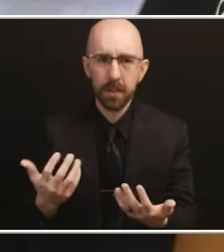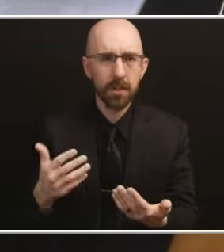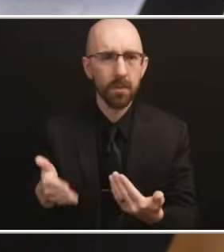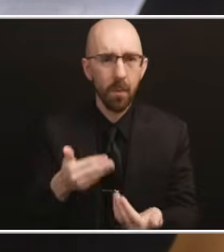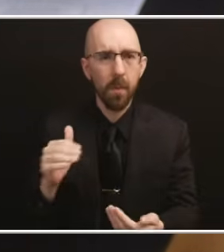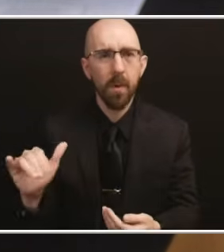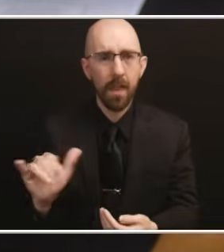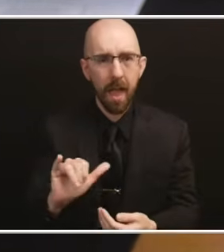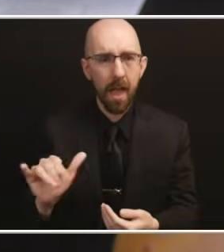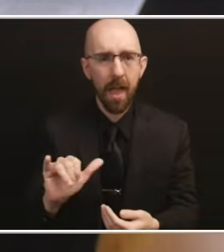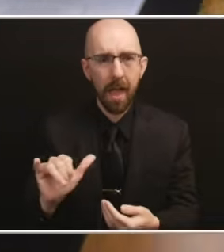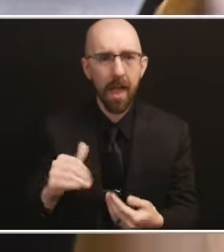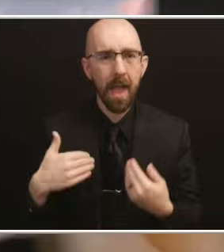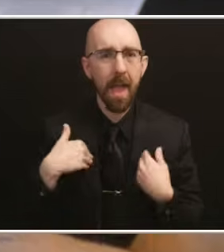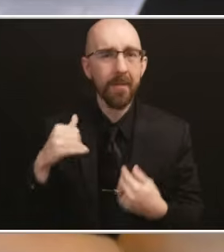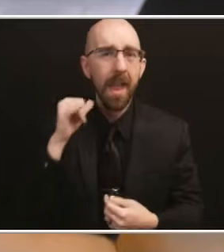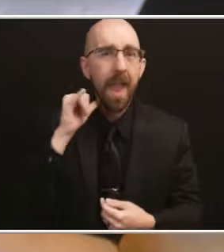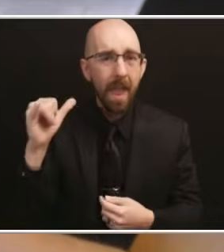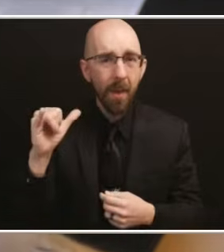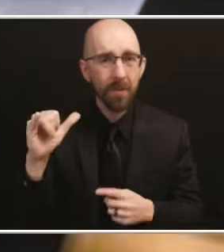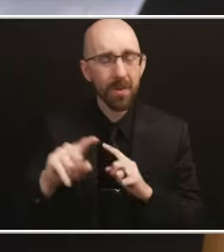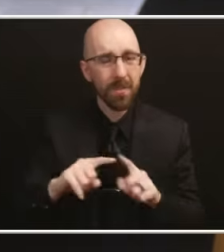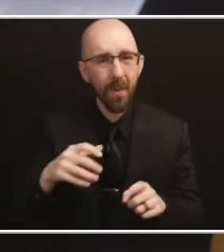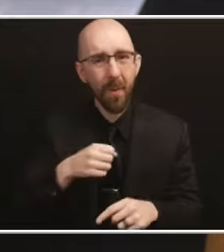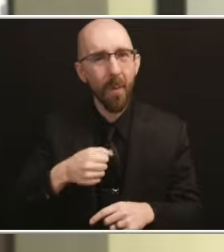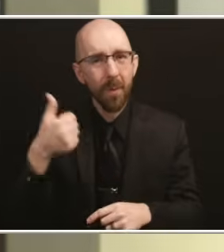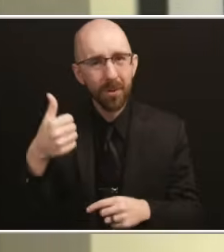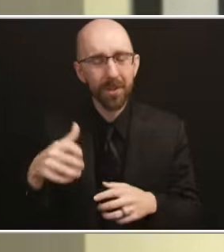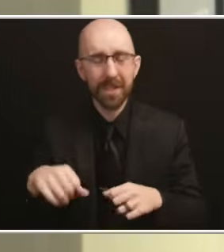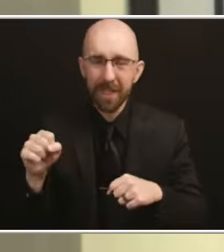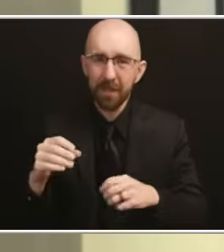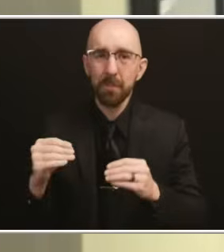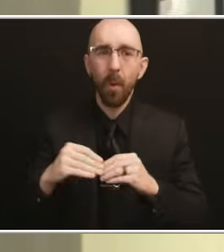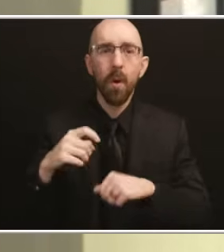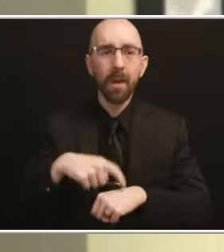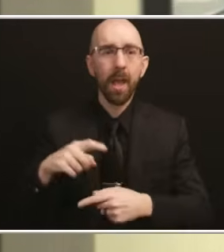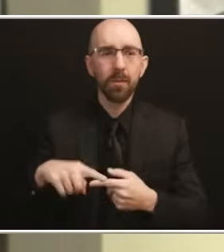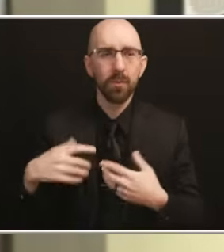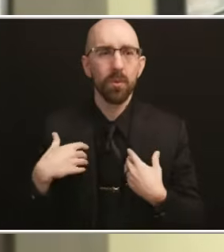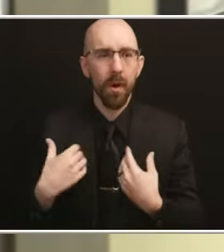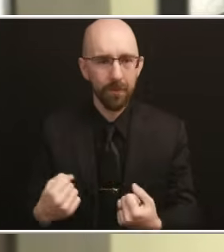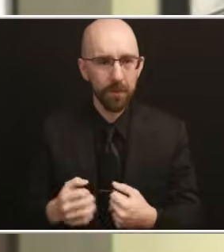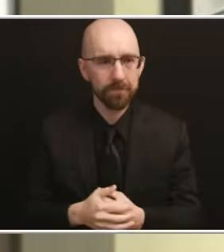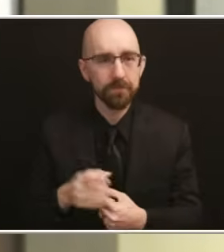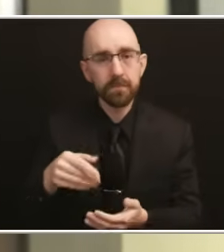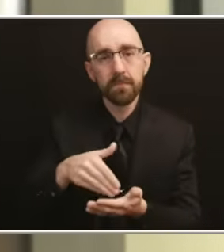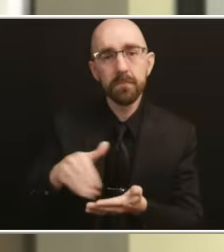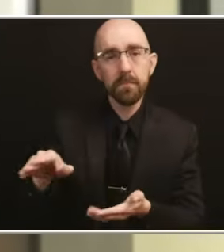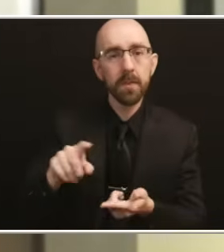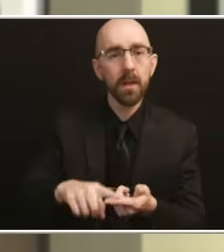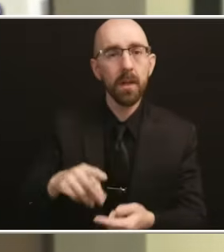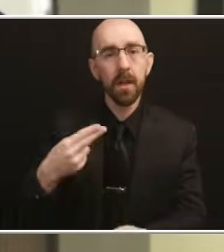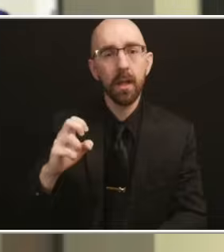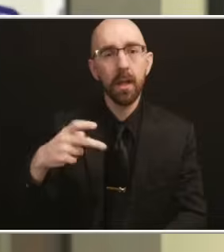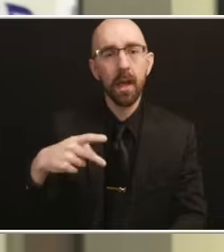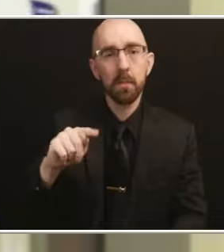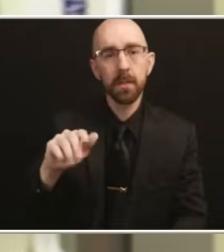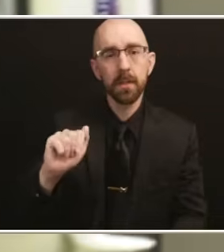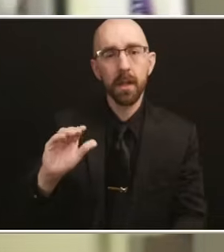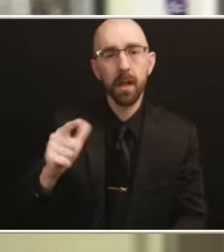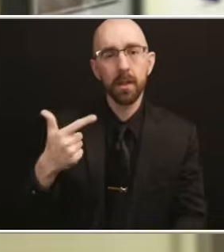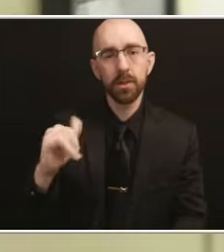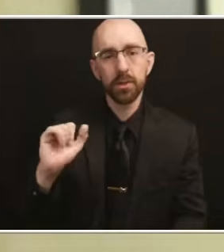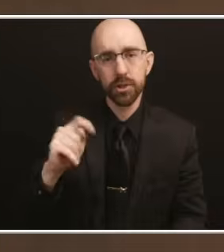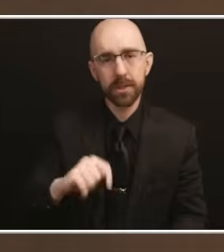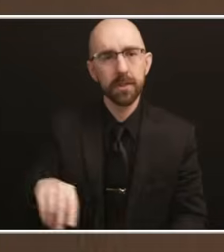having a hangover when you're older. It takes longer to recover. She was referred to hepatologist Dr. Ryan Taylor at the University of Kansas